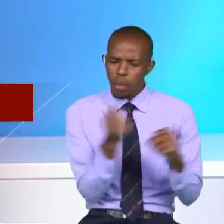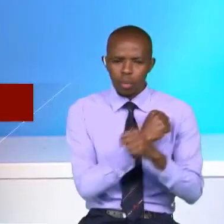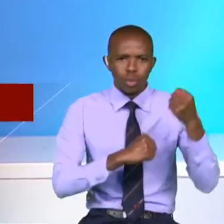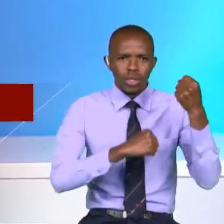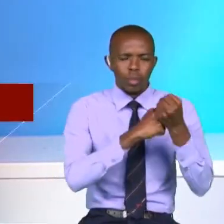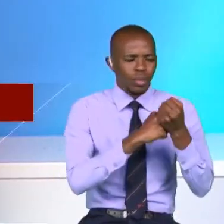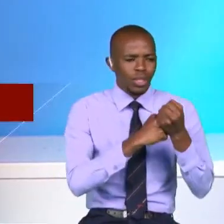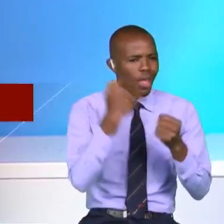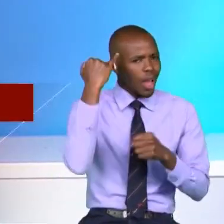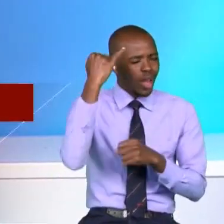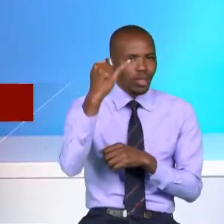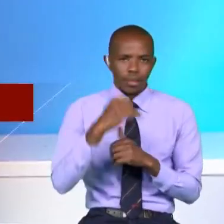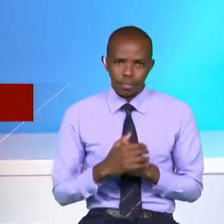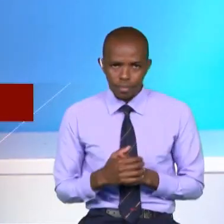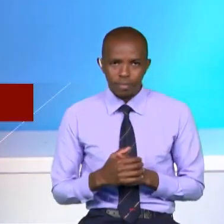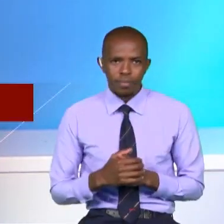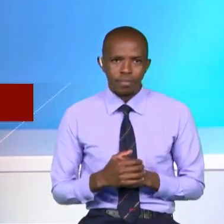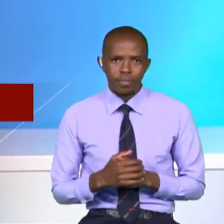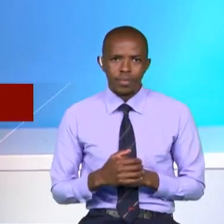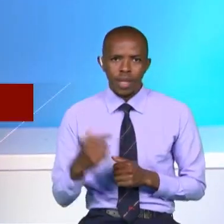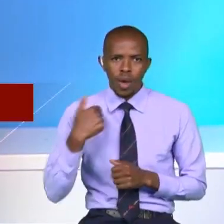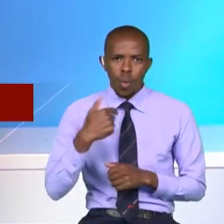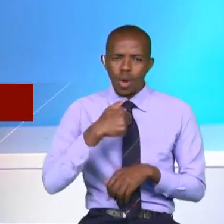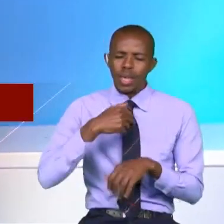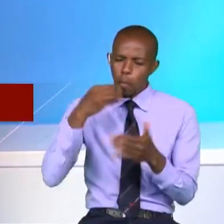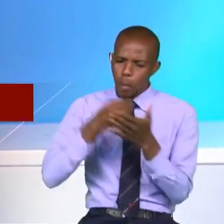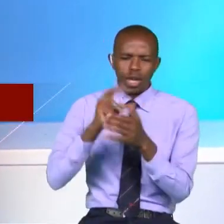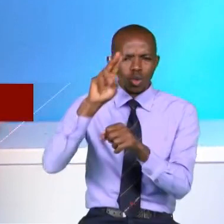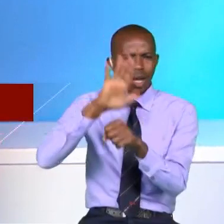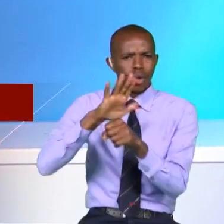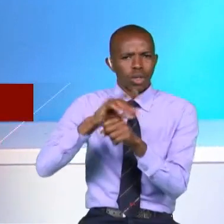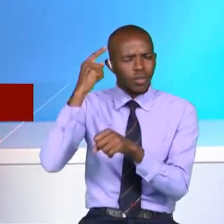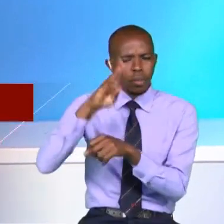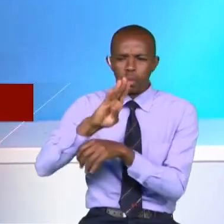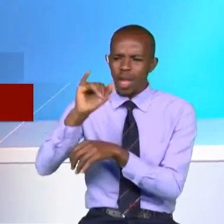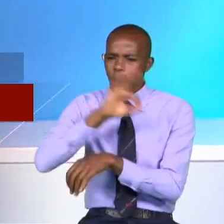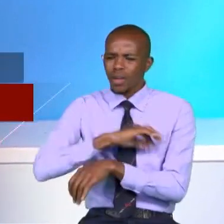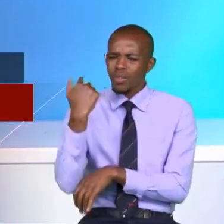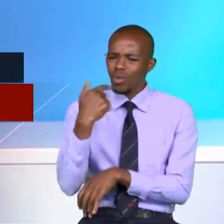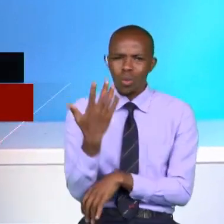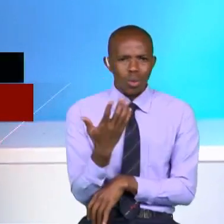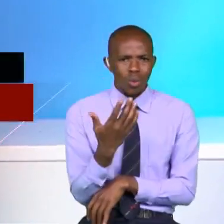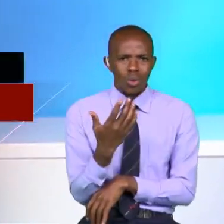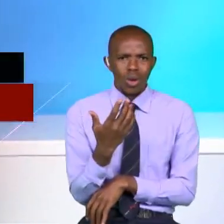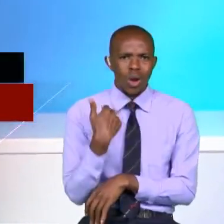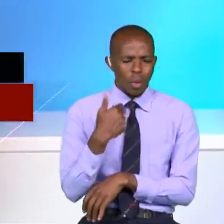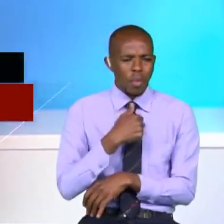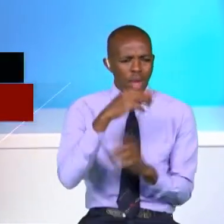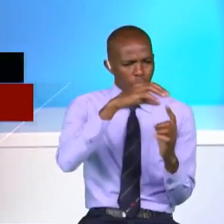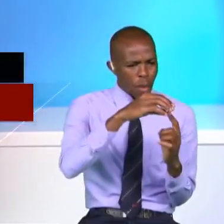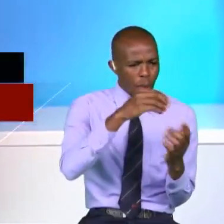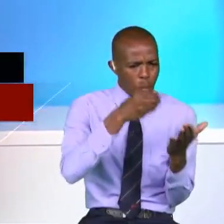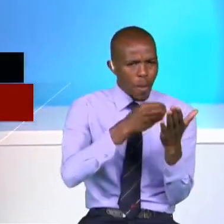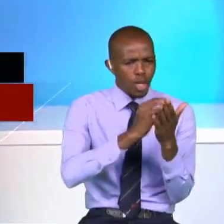kind of thing. Now listen, we have spent so much money on this BBI. Who is it benefiting? Couldn't we have reprioritized that